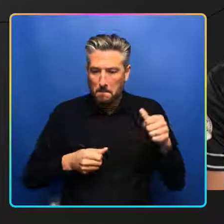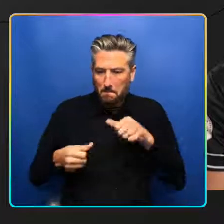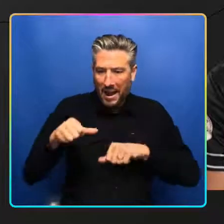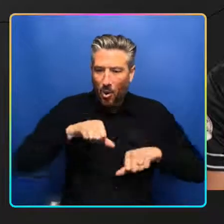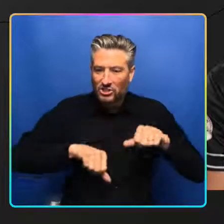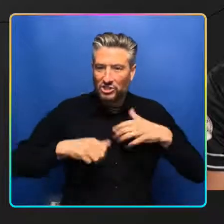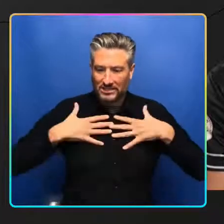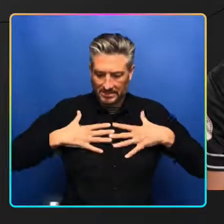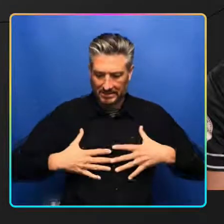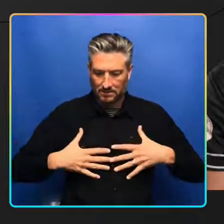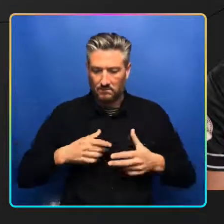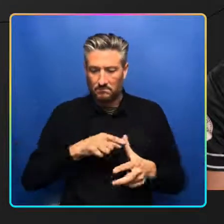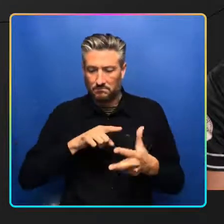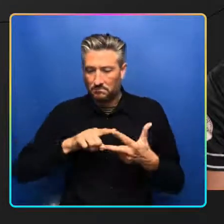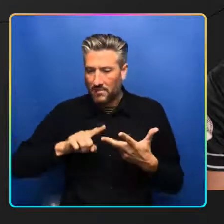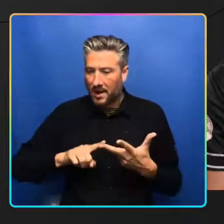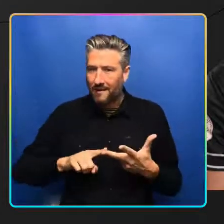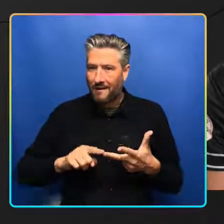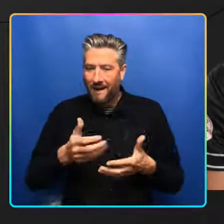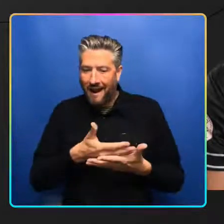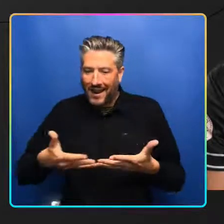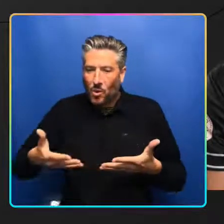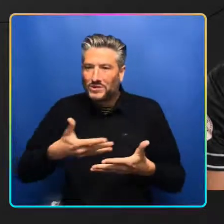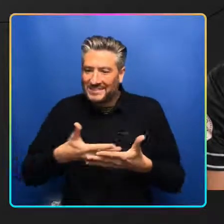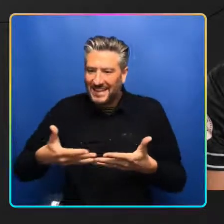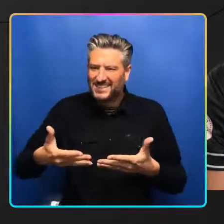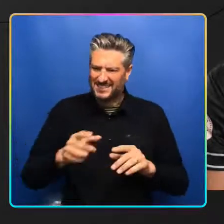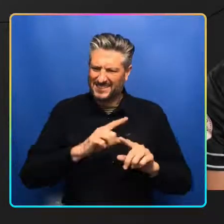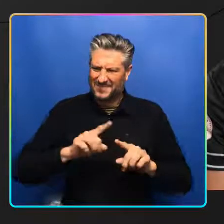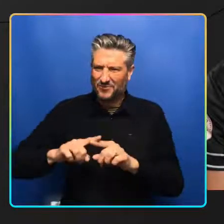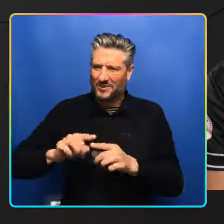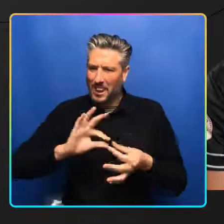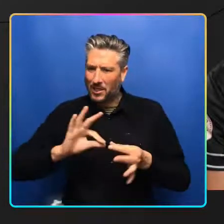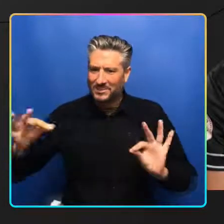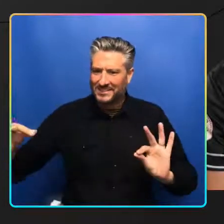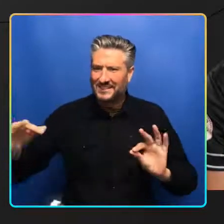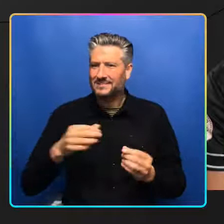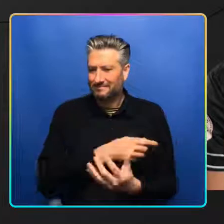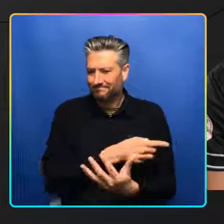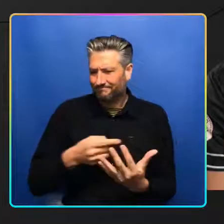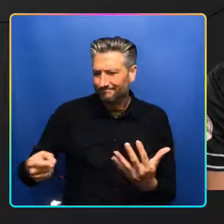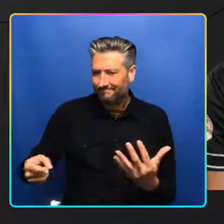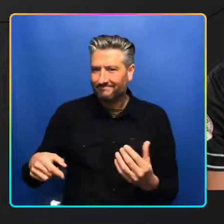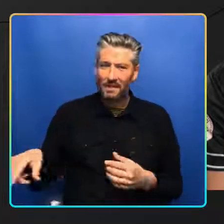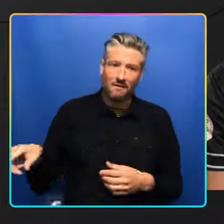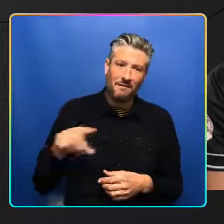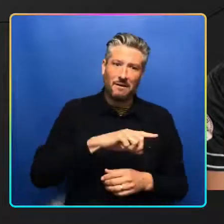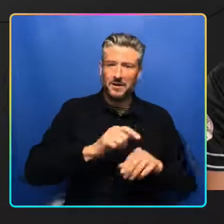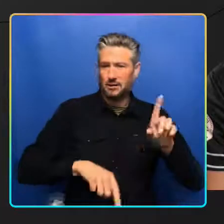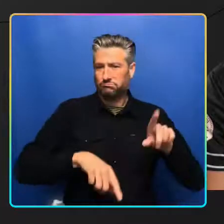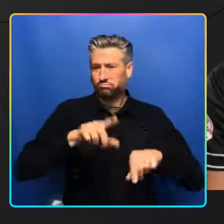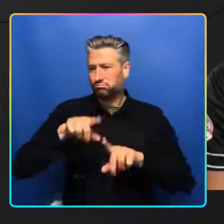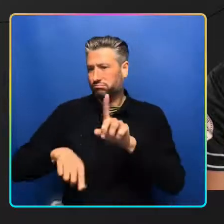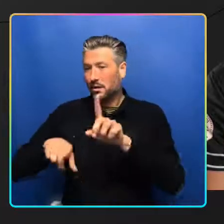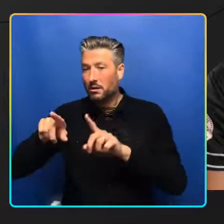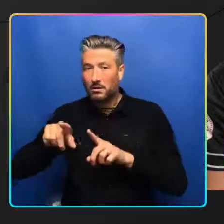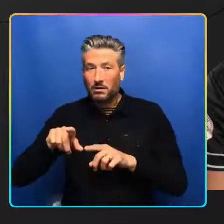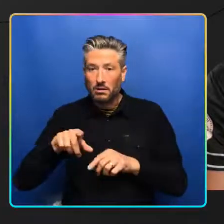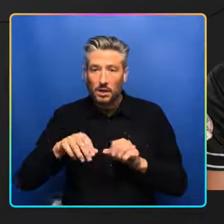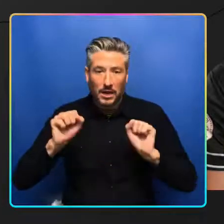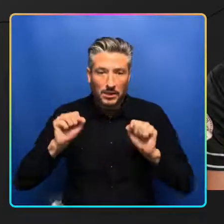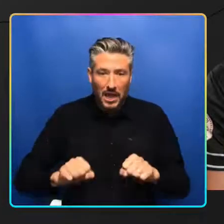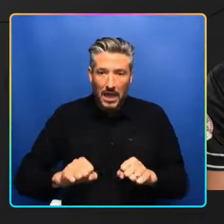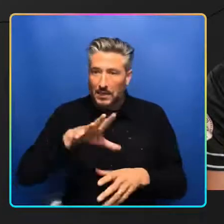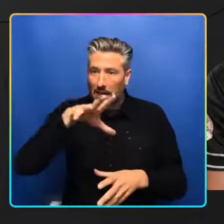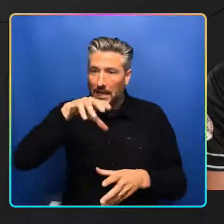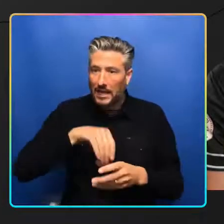And I can say that all of them, they have a place in data science, because it's really broad.